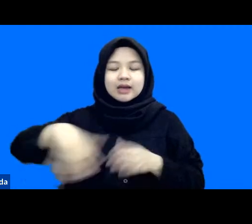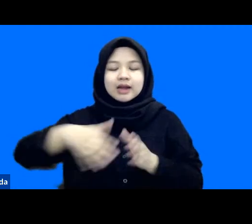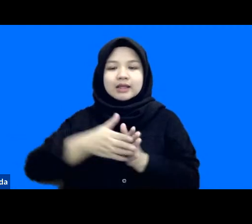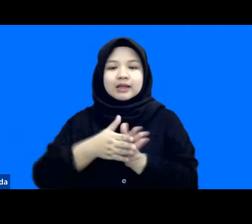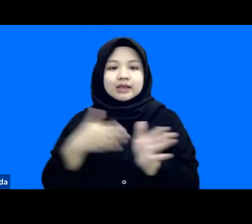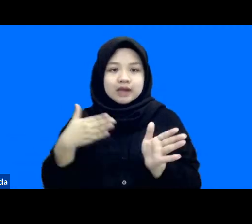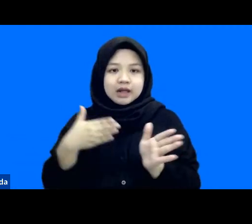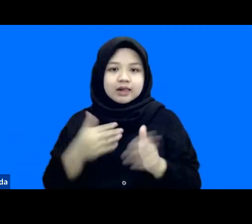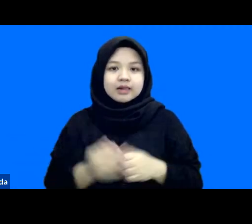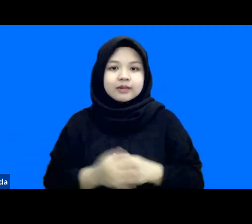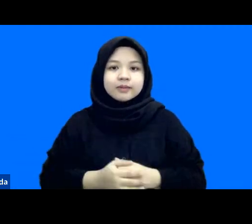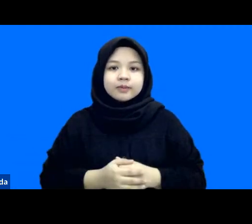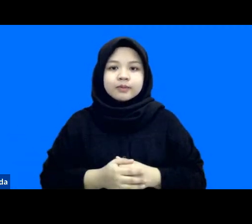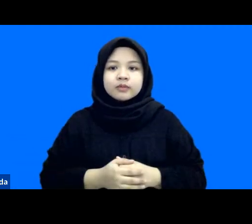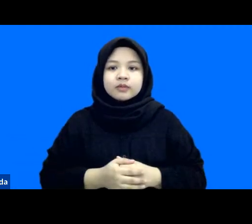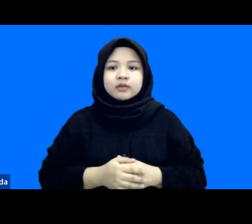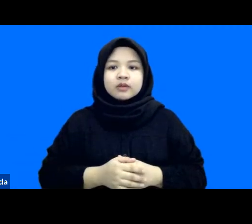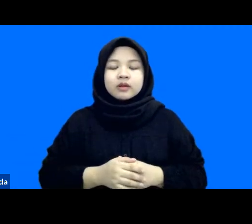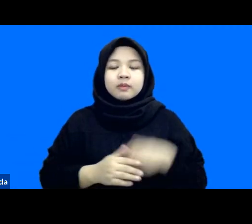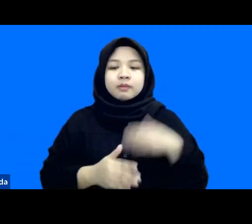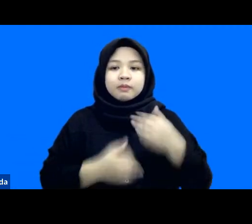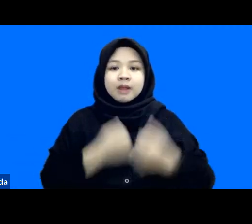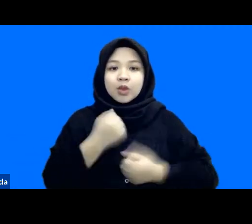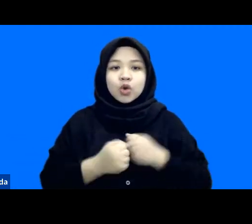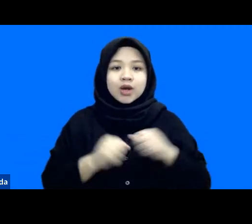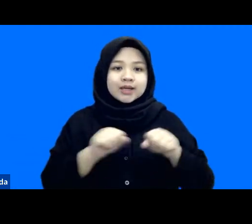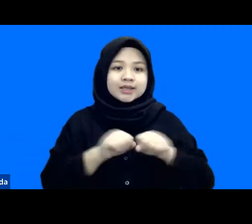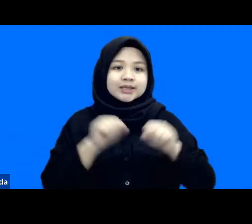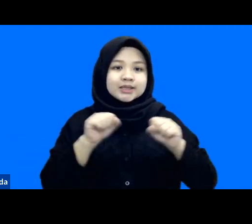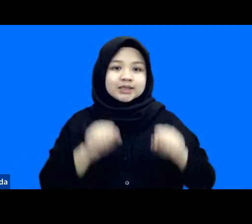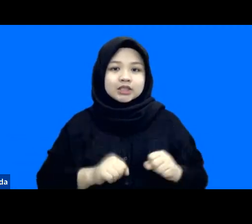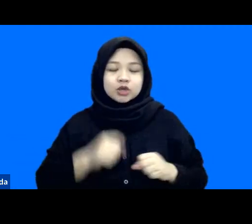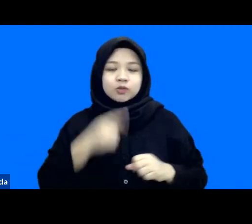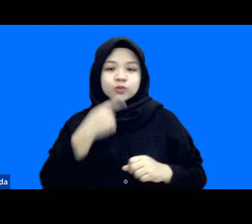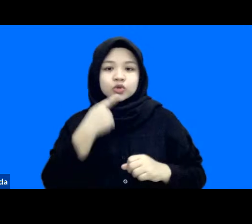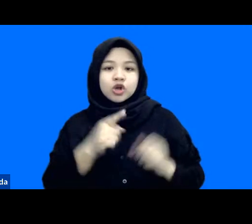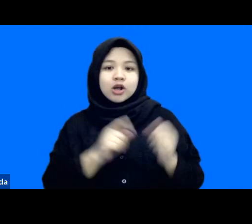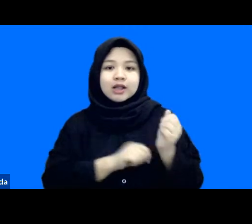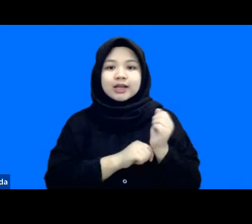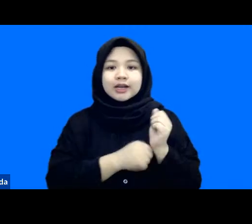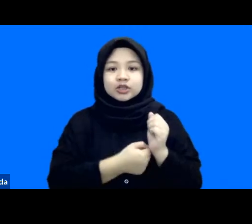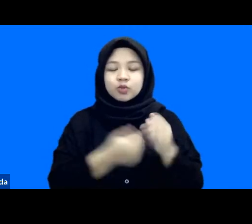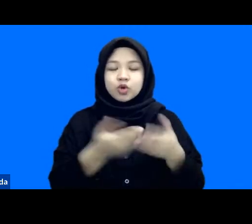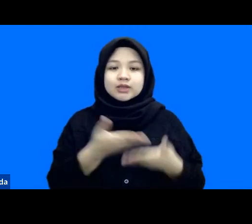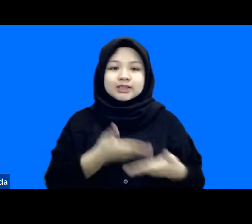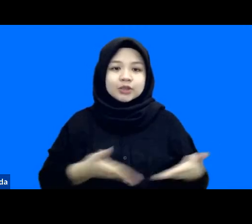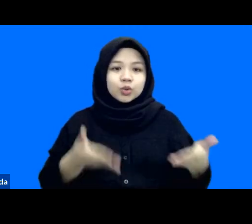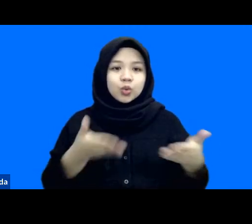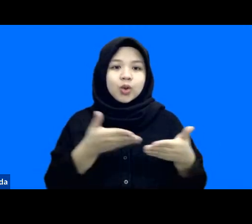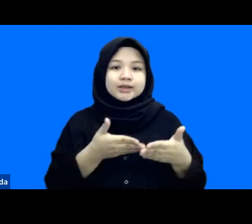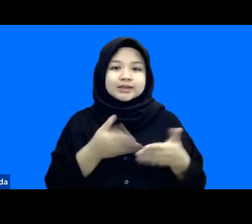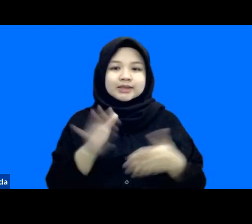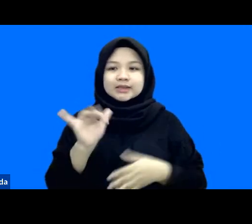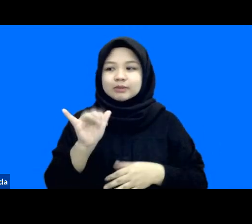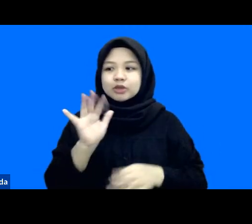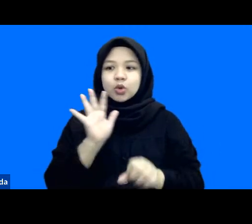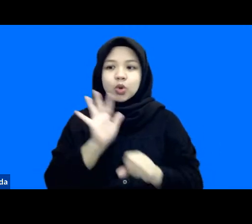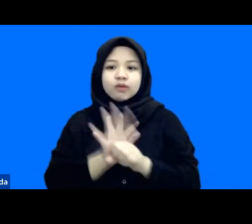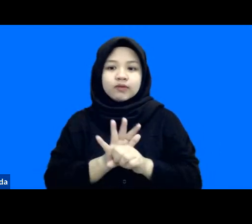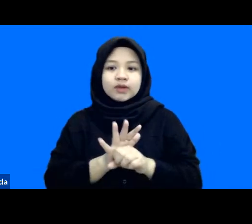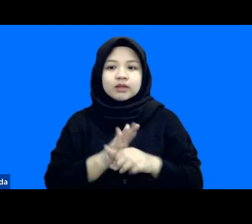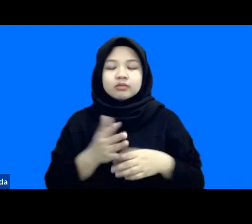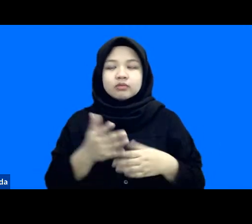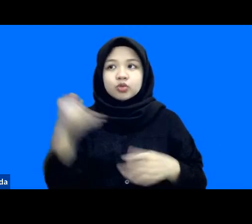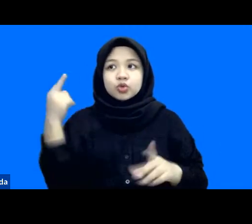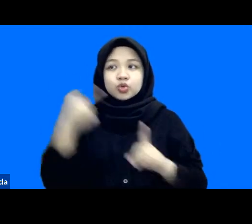beyond emergency response to COVID, is really important in the long term. I think also recognizing, of